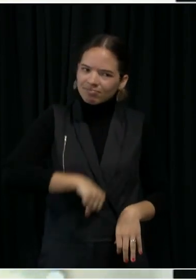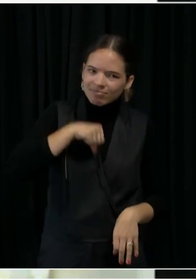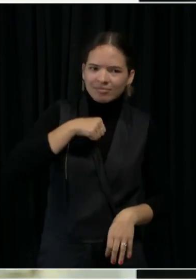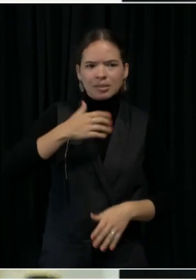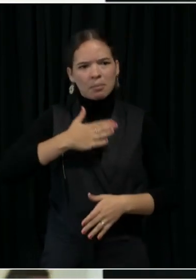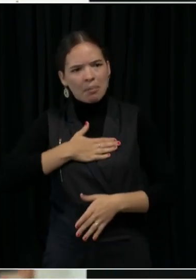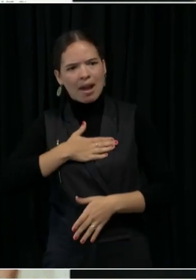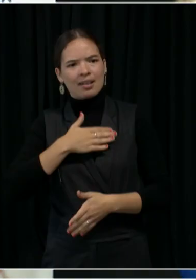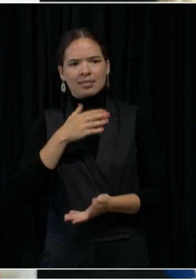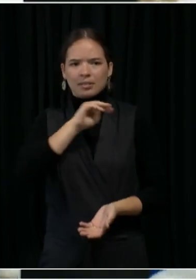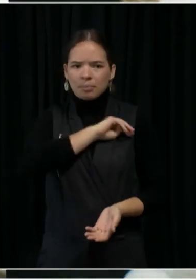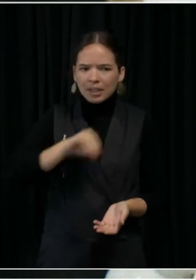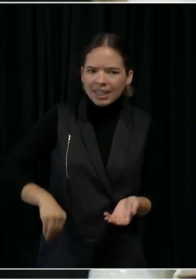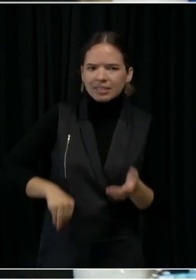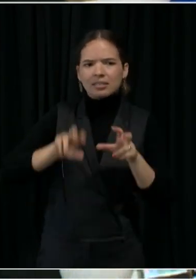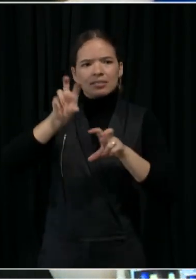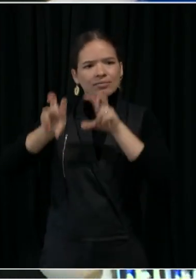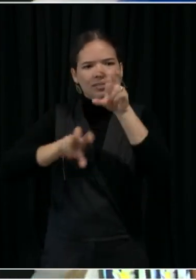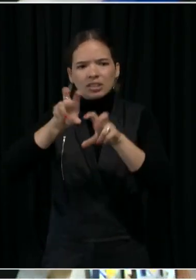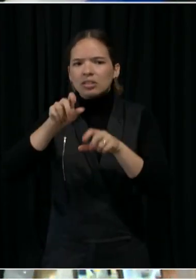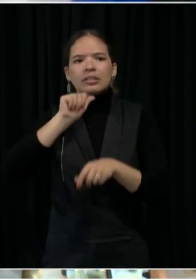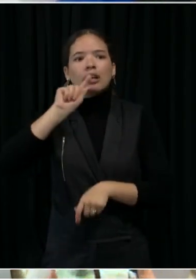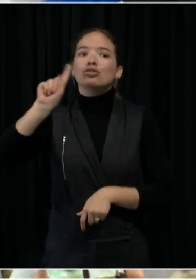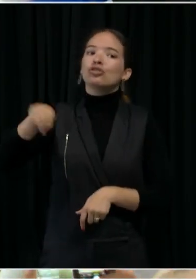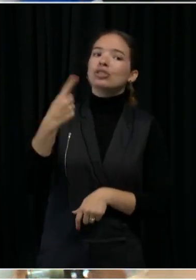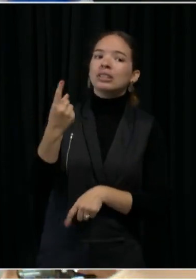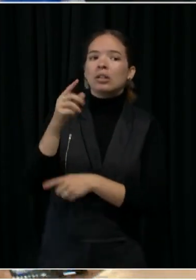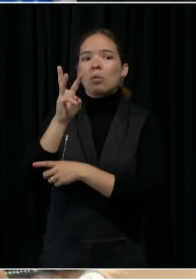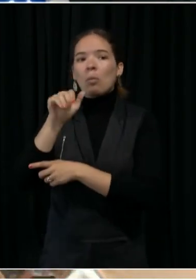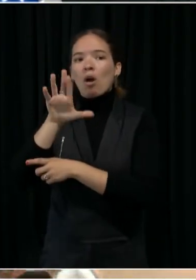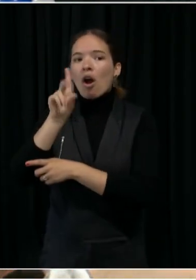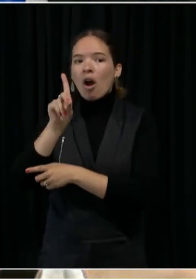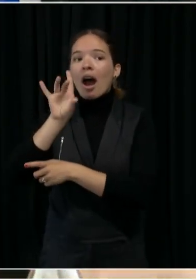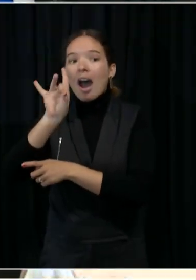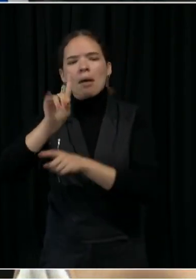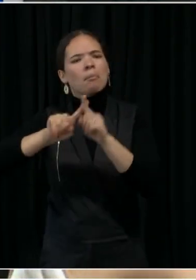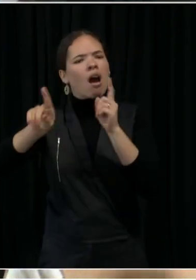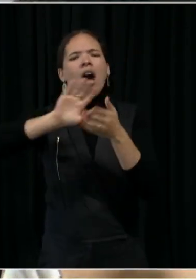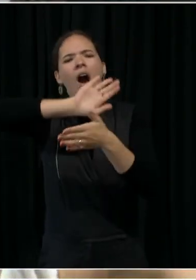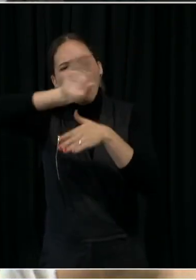invested not in just Ward 8, but all 8 wards.